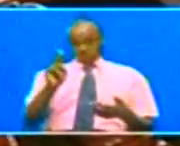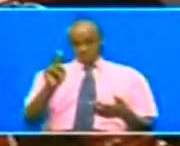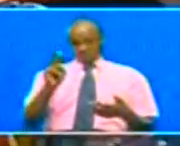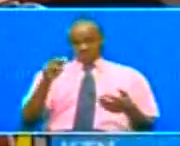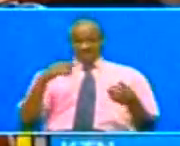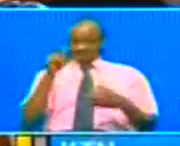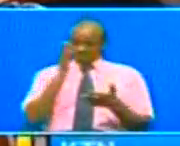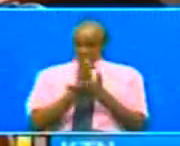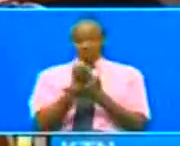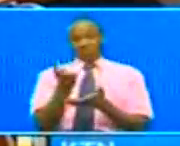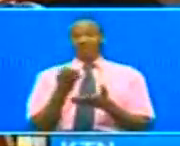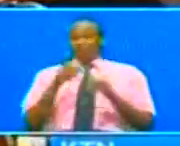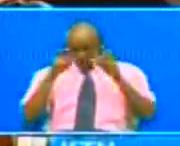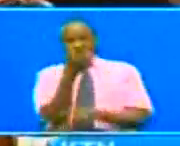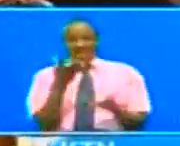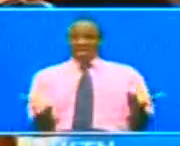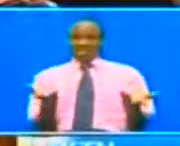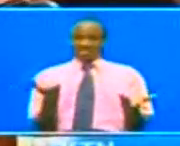It's complete. There's a photo.